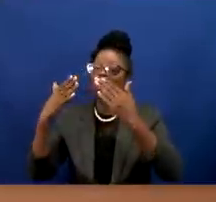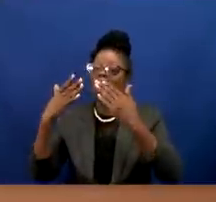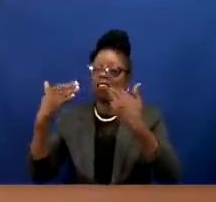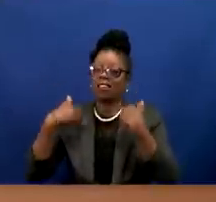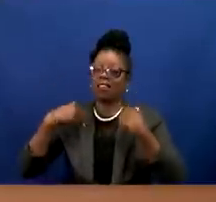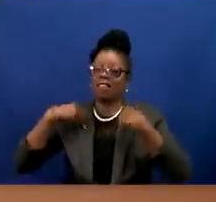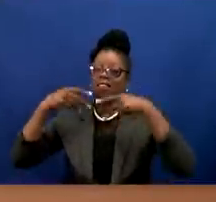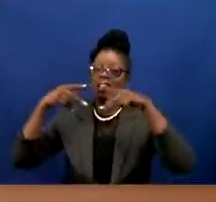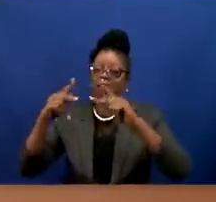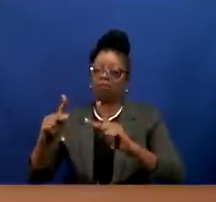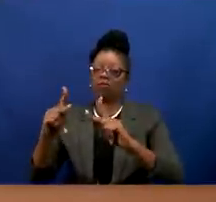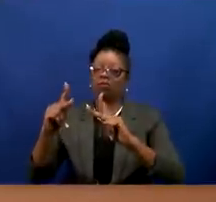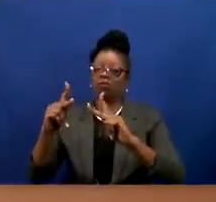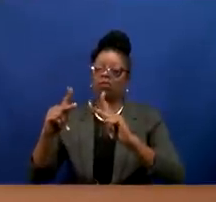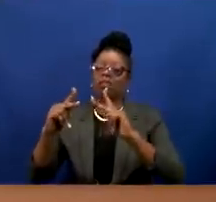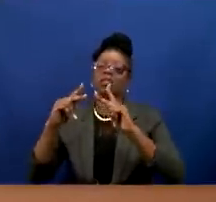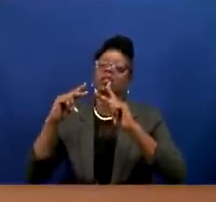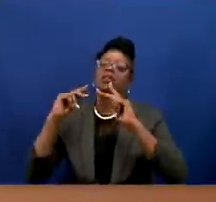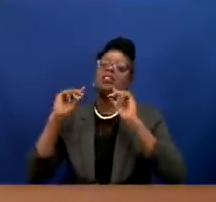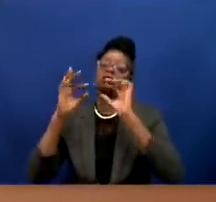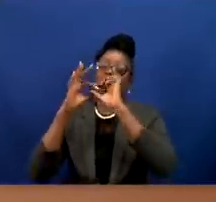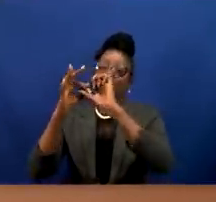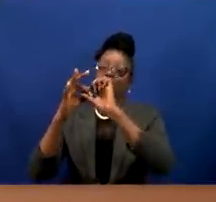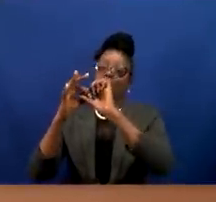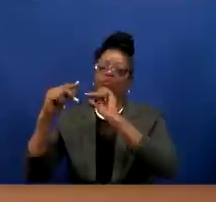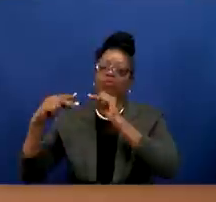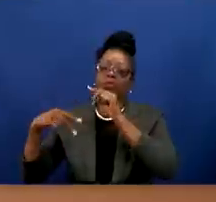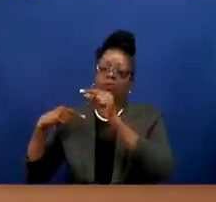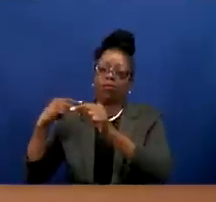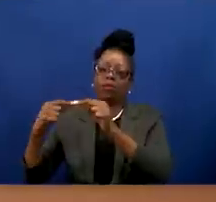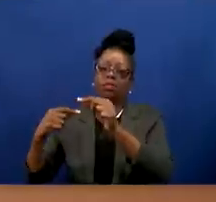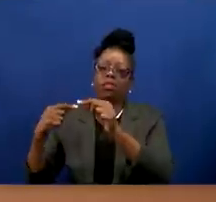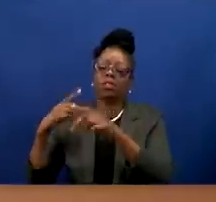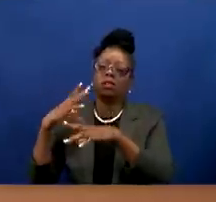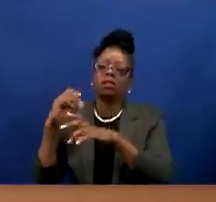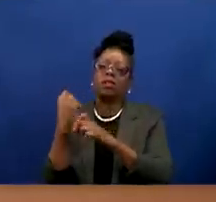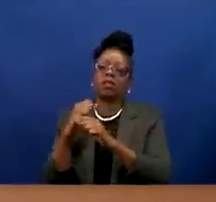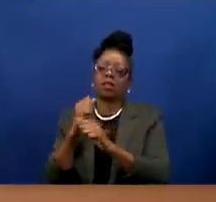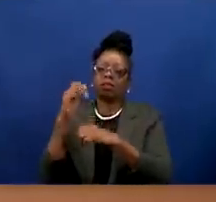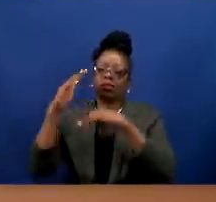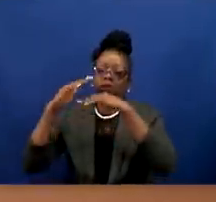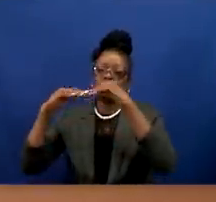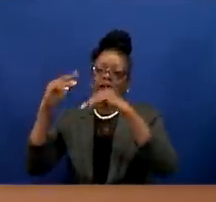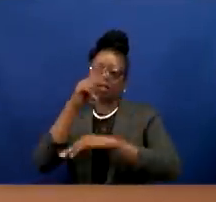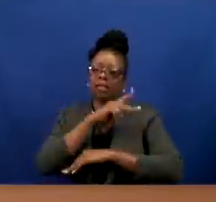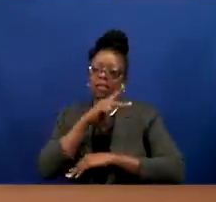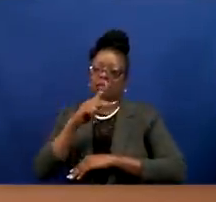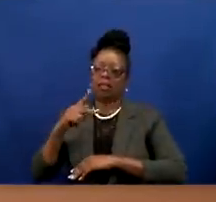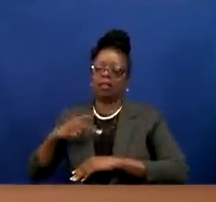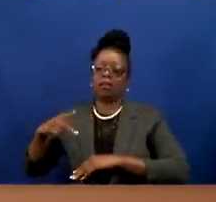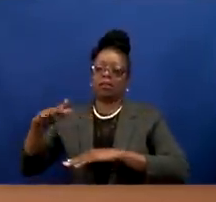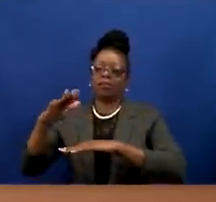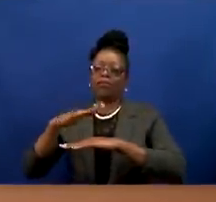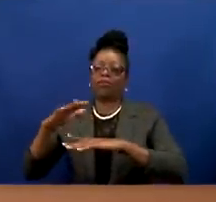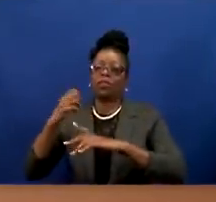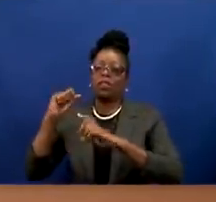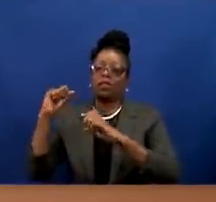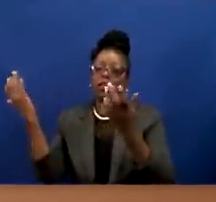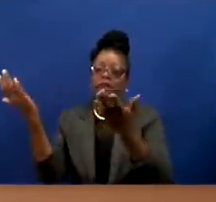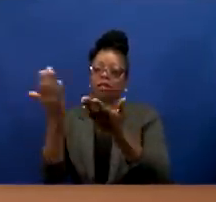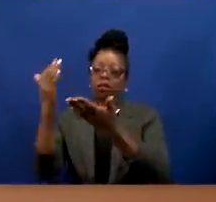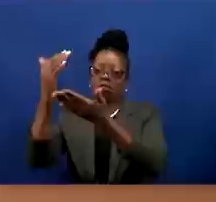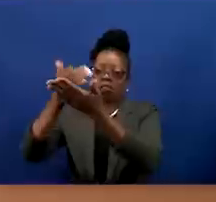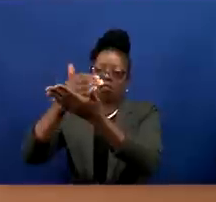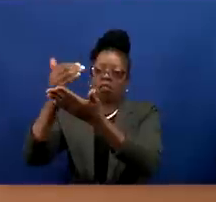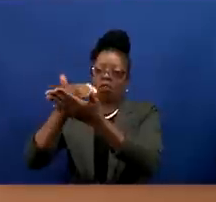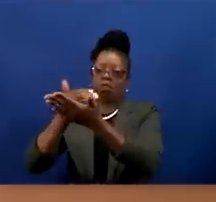the kingdom building process as we bring our tithes and offerings to this, your church. Now, oh God, will you receive these